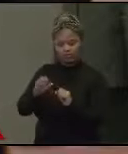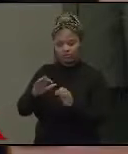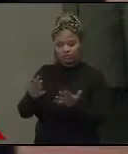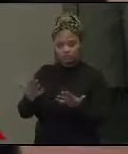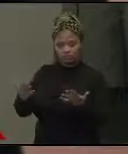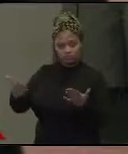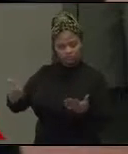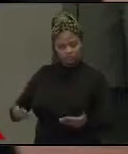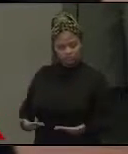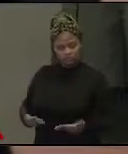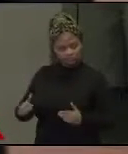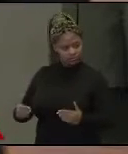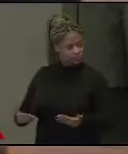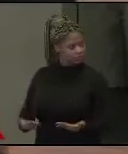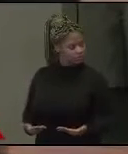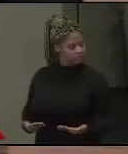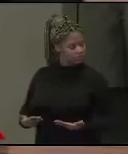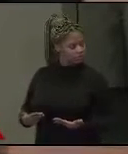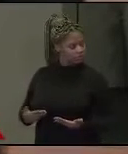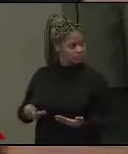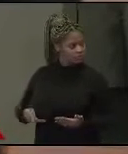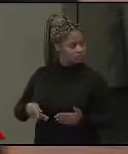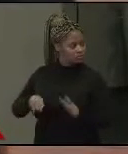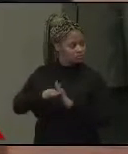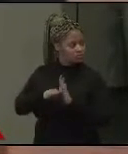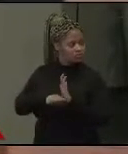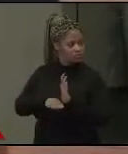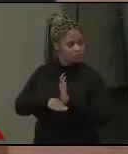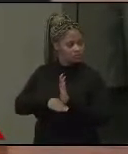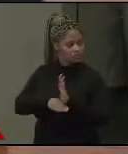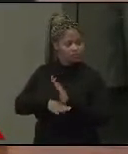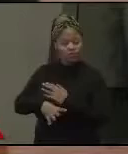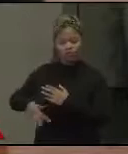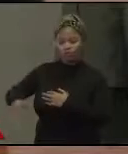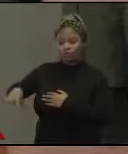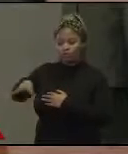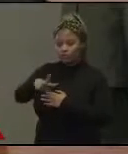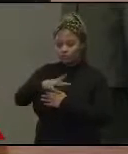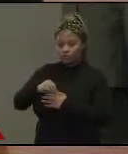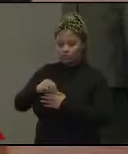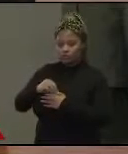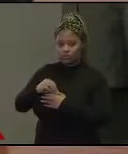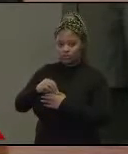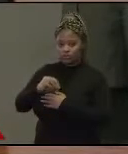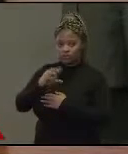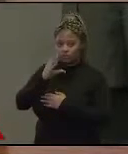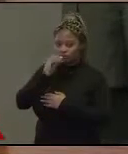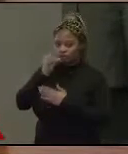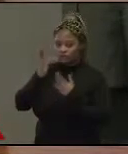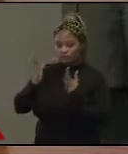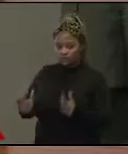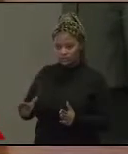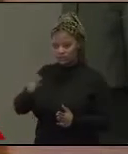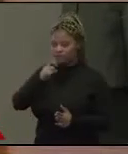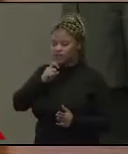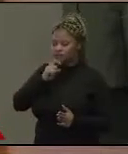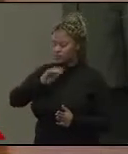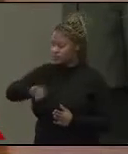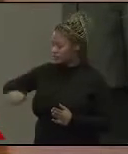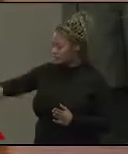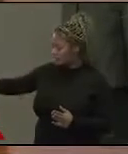using this side coming to the stage, but henceforth,